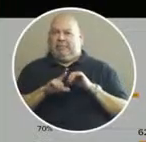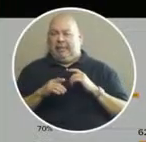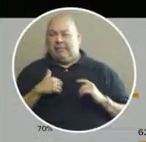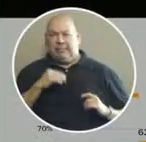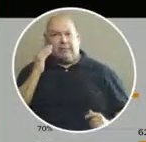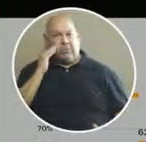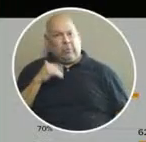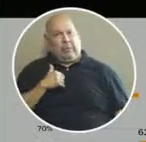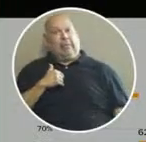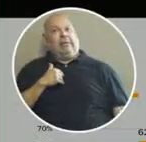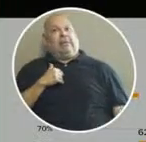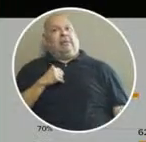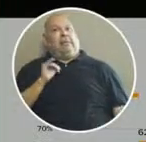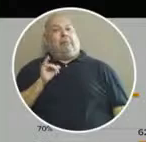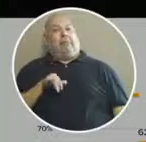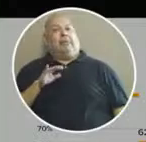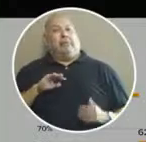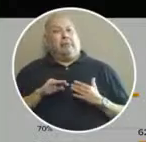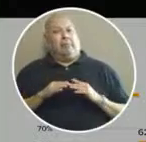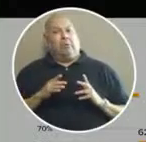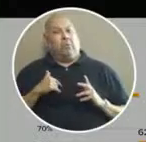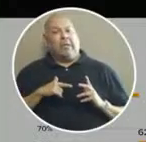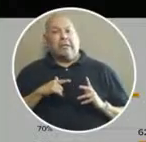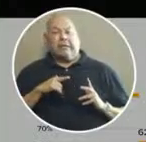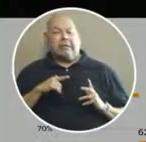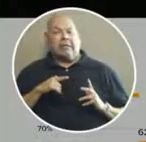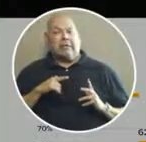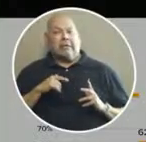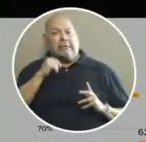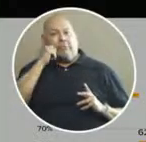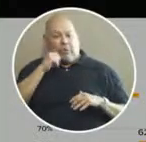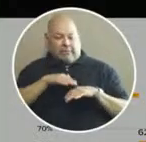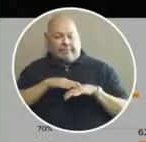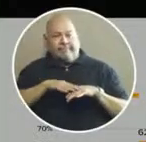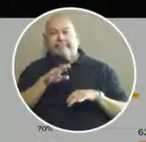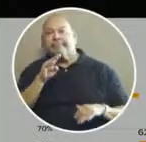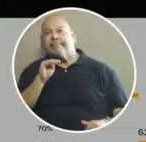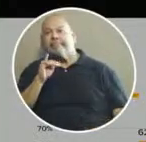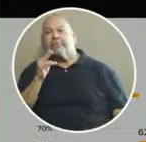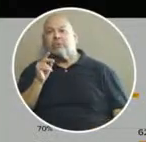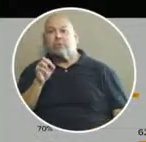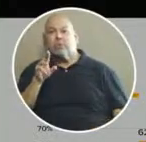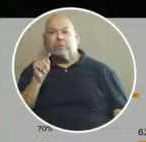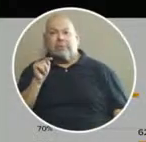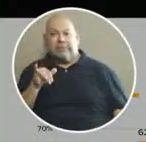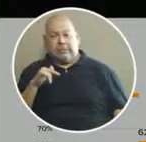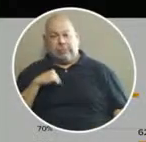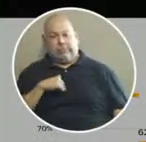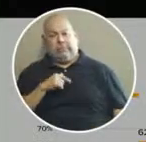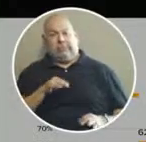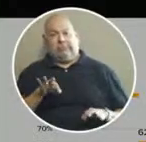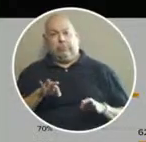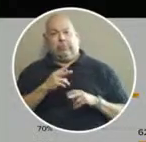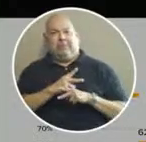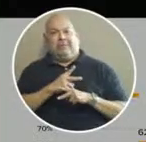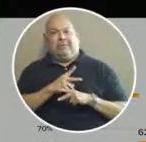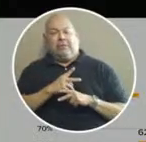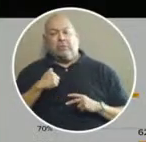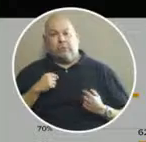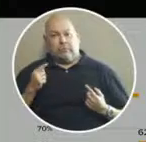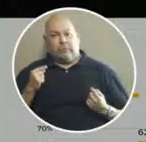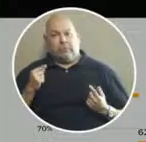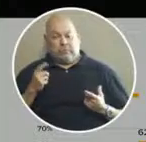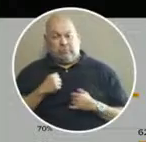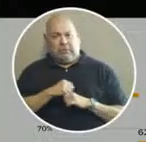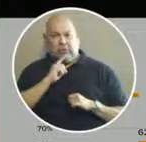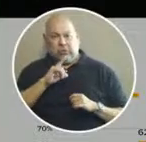we're a community built on minority, so we all need to take care of each other. So what do we need to do